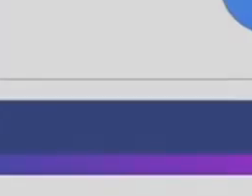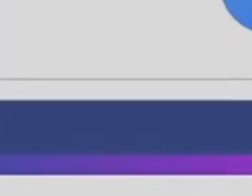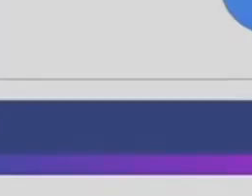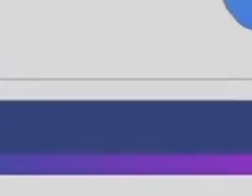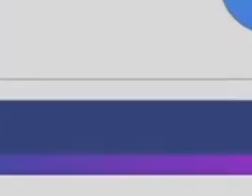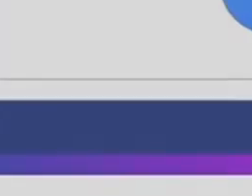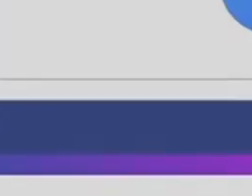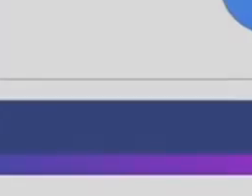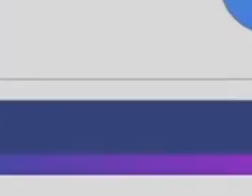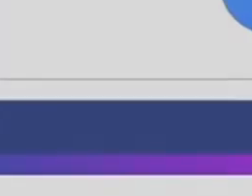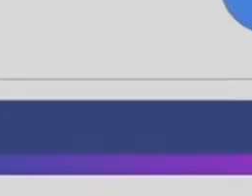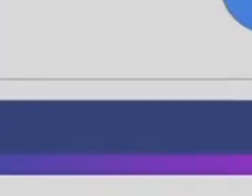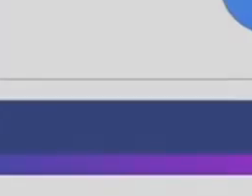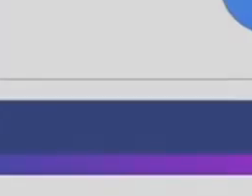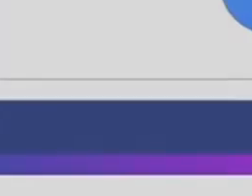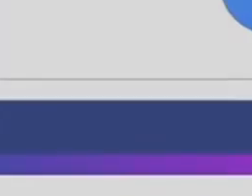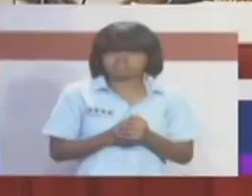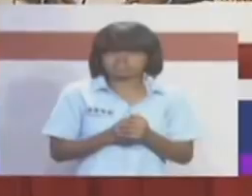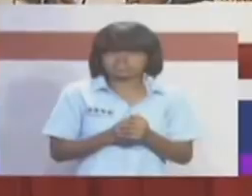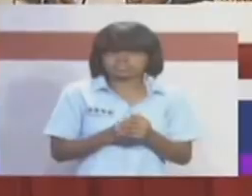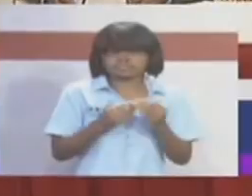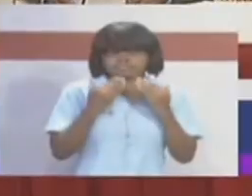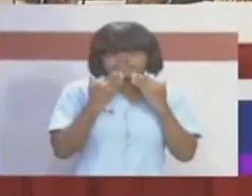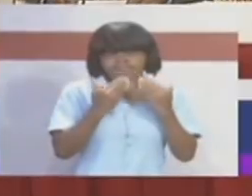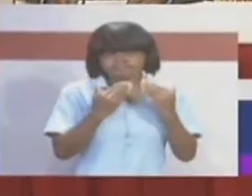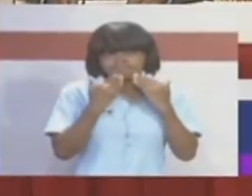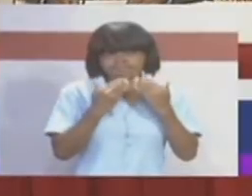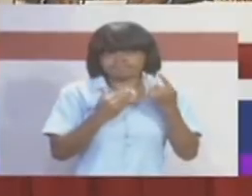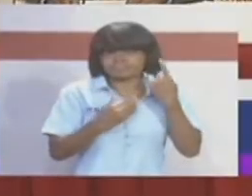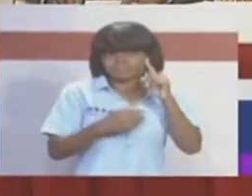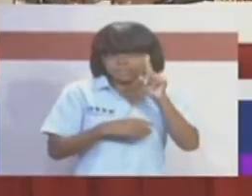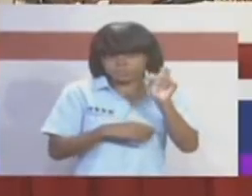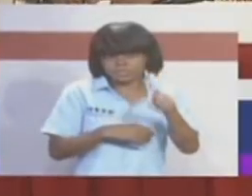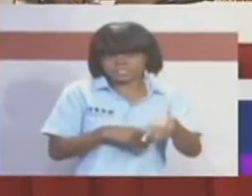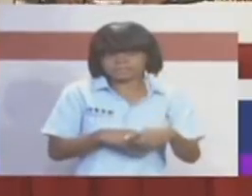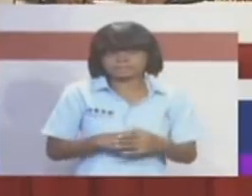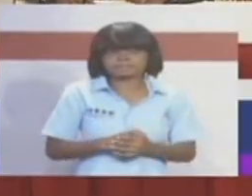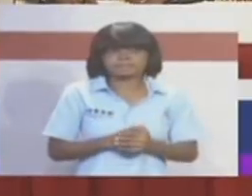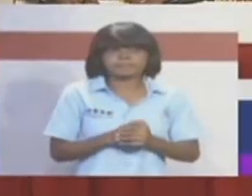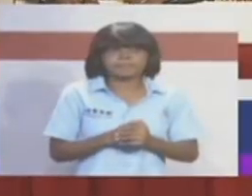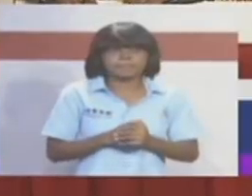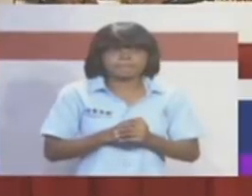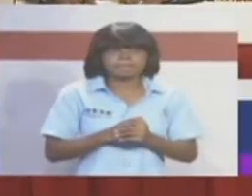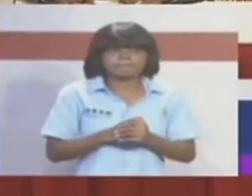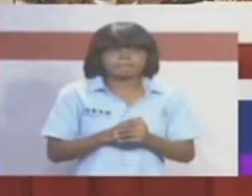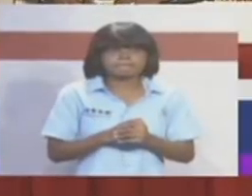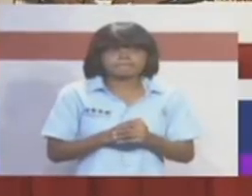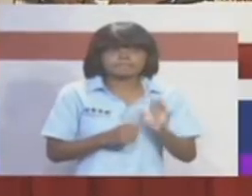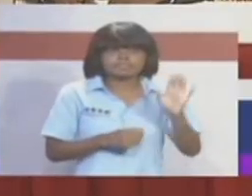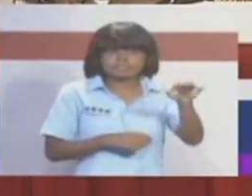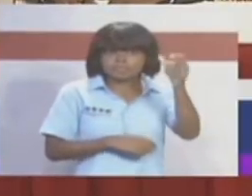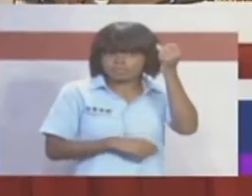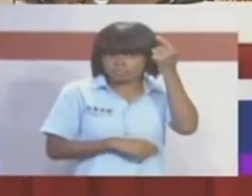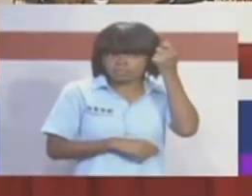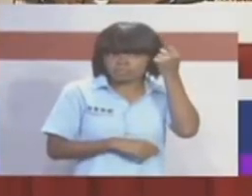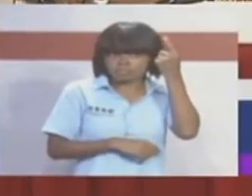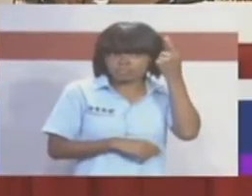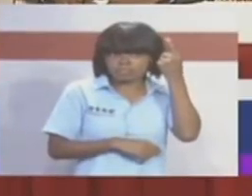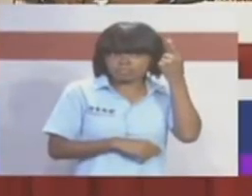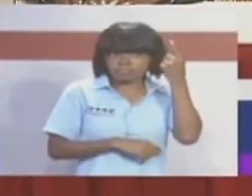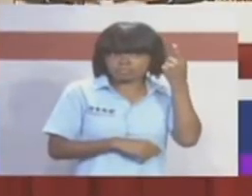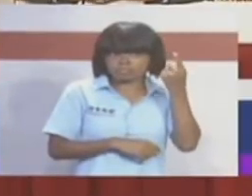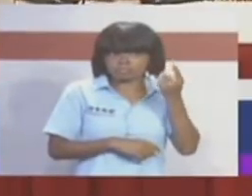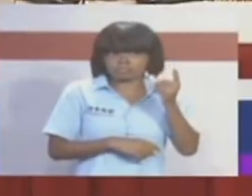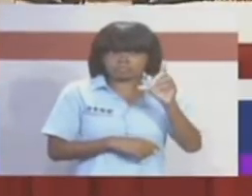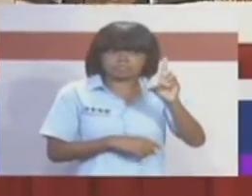Okay, thank you for the question. As we've indicated before, because the actual denominator data is data that resides within